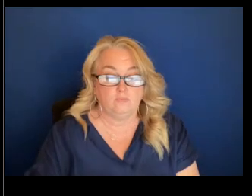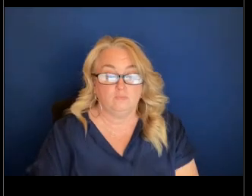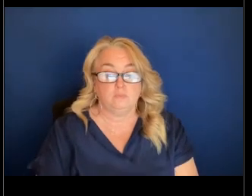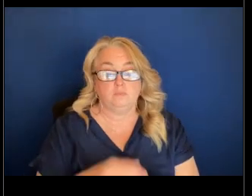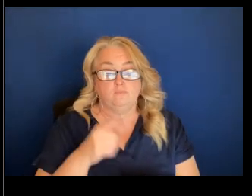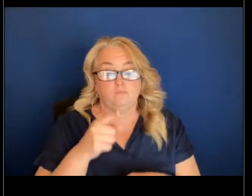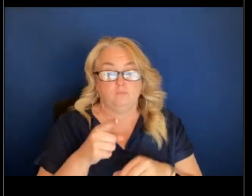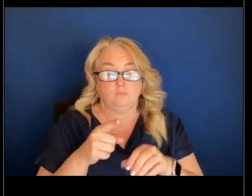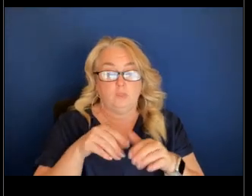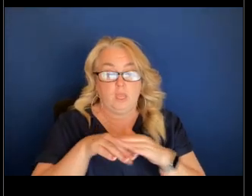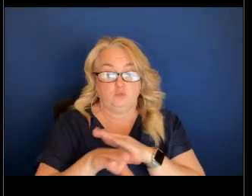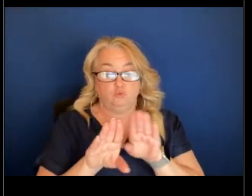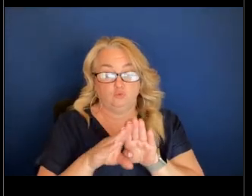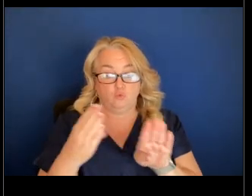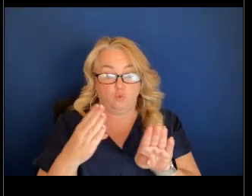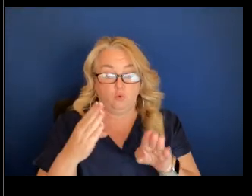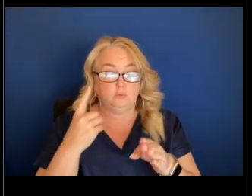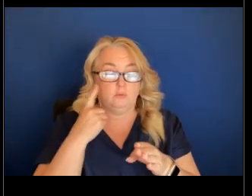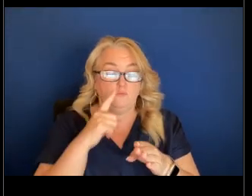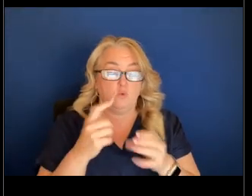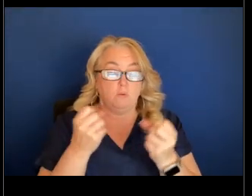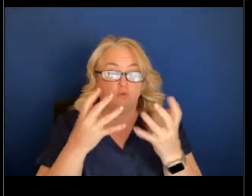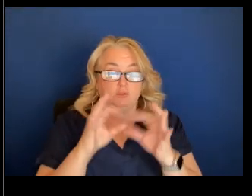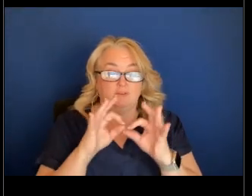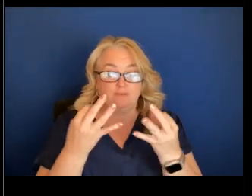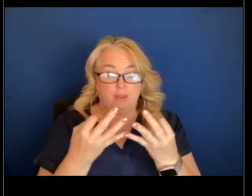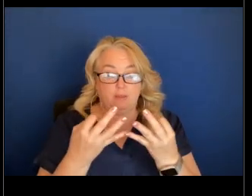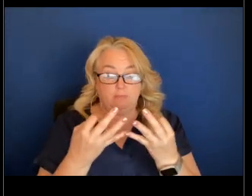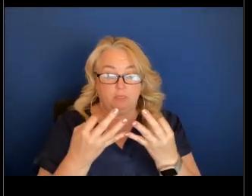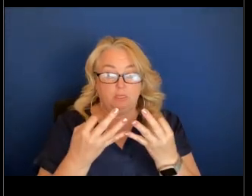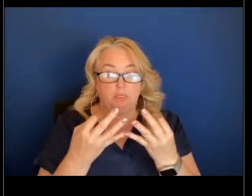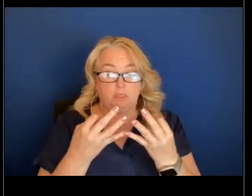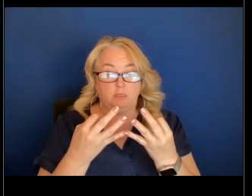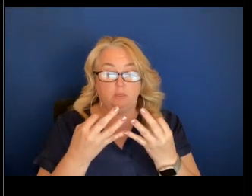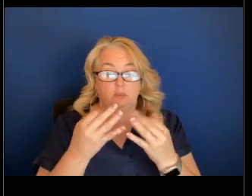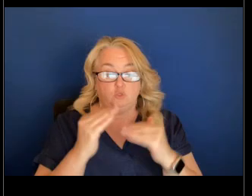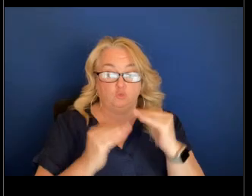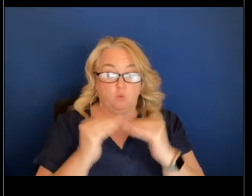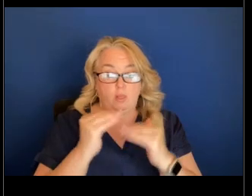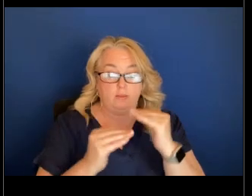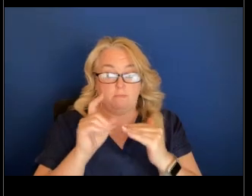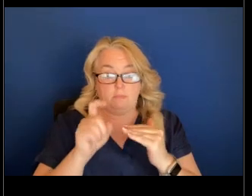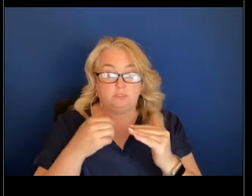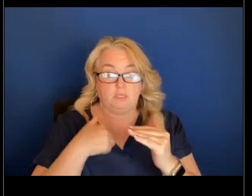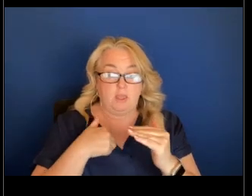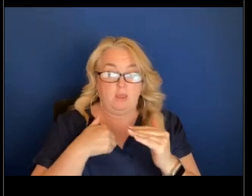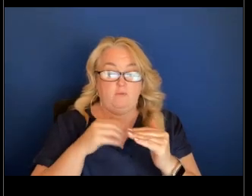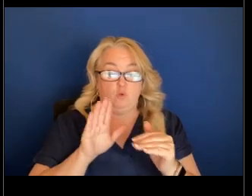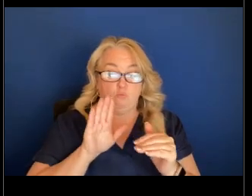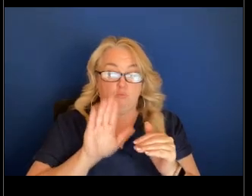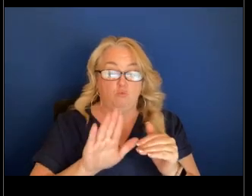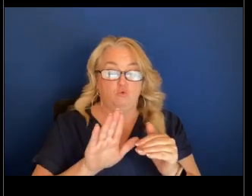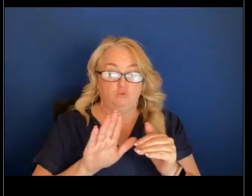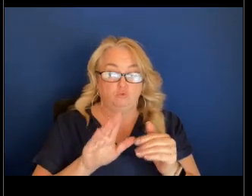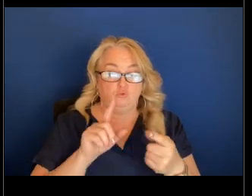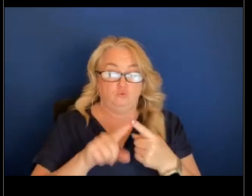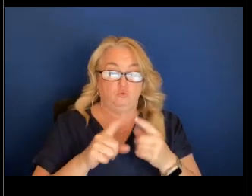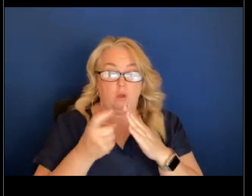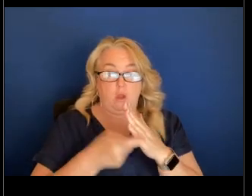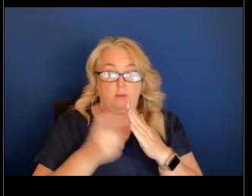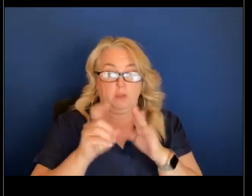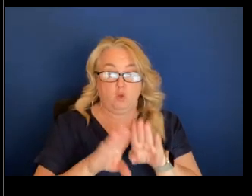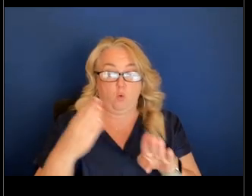covered multifamily dwellings required to have push pads to automatically open doors?